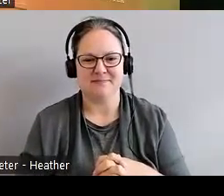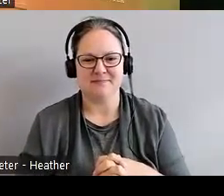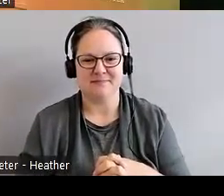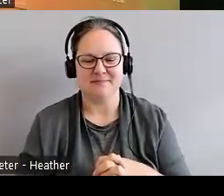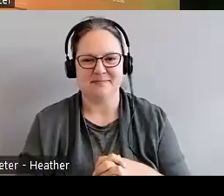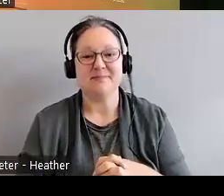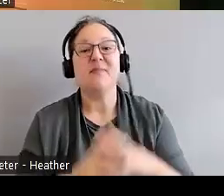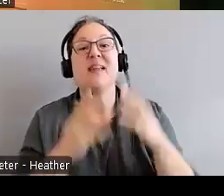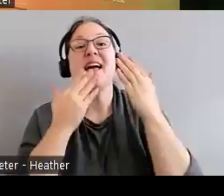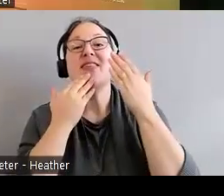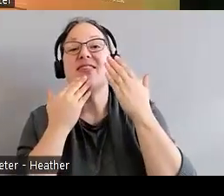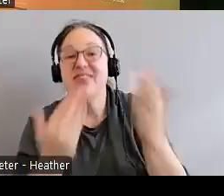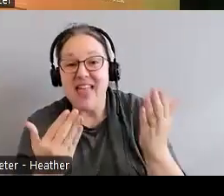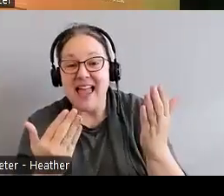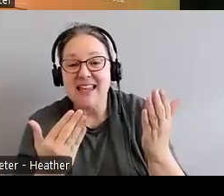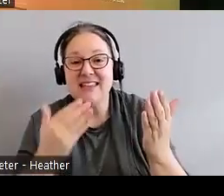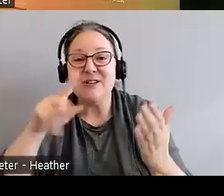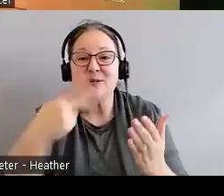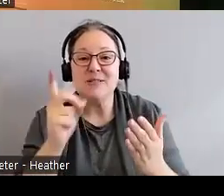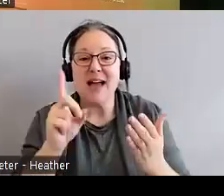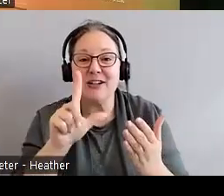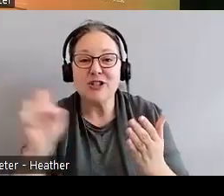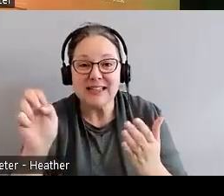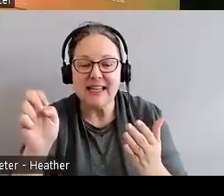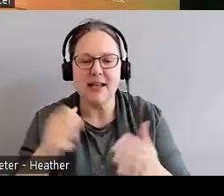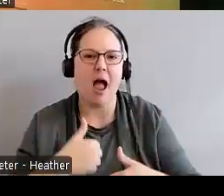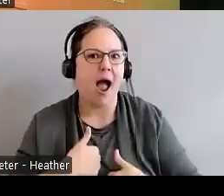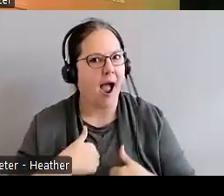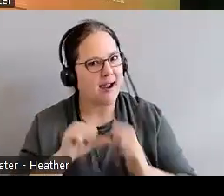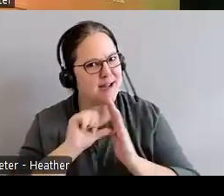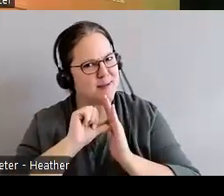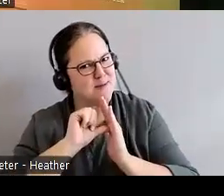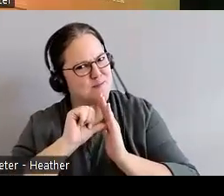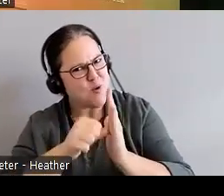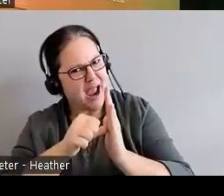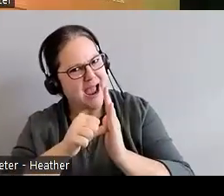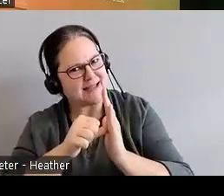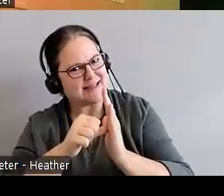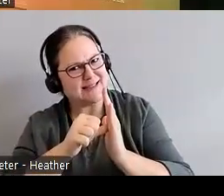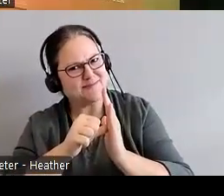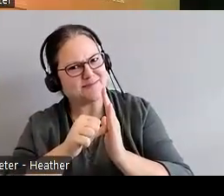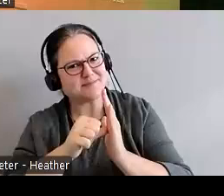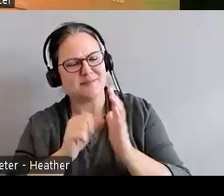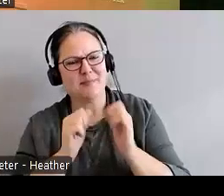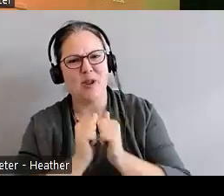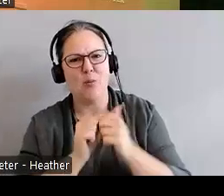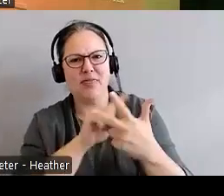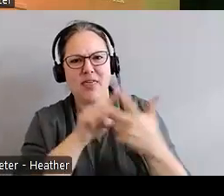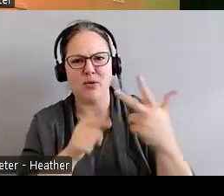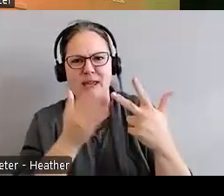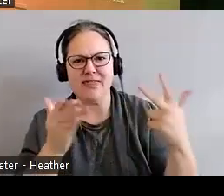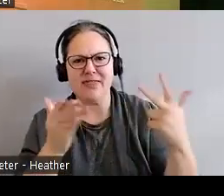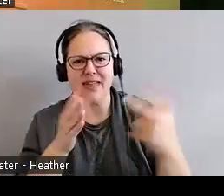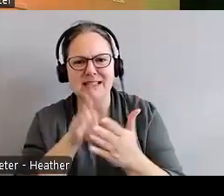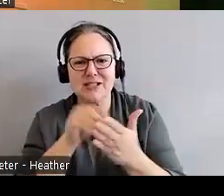Thank you so much, Dr. Lee. I'm very impressed with a few things. You know, probably the three biggest takeaways is how